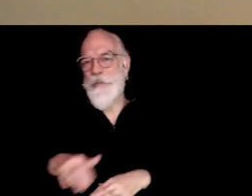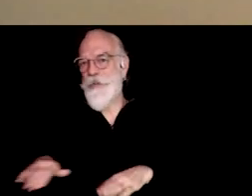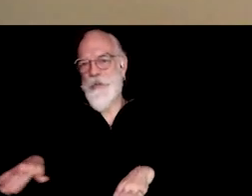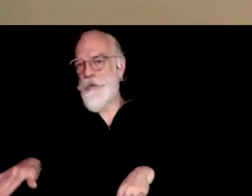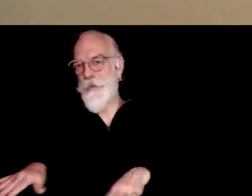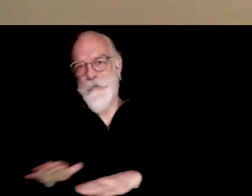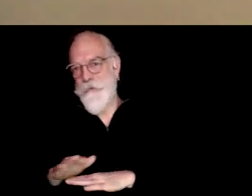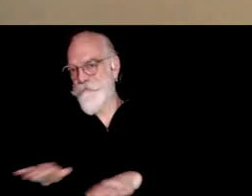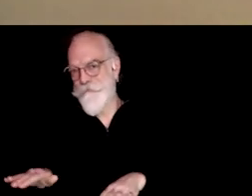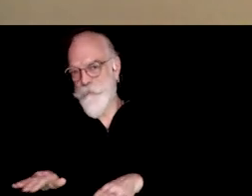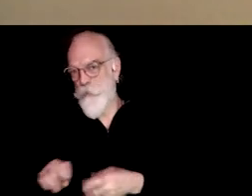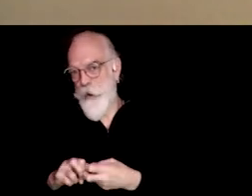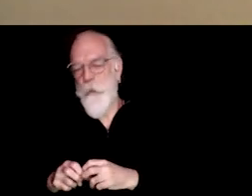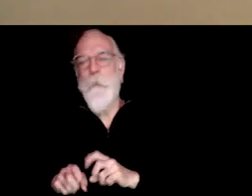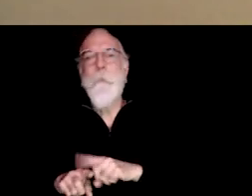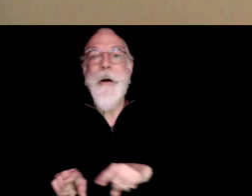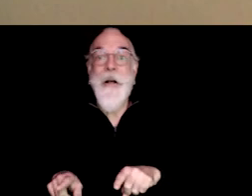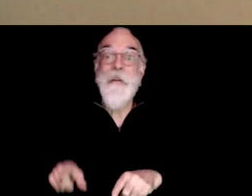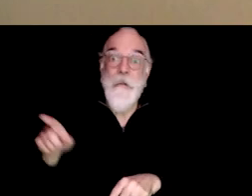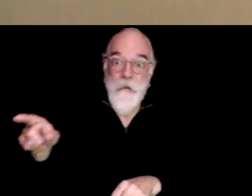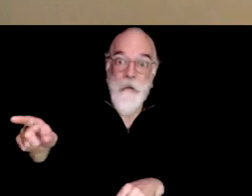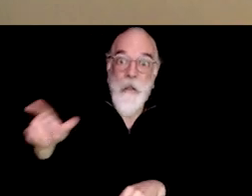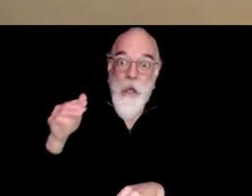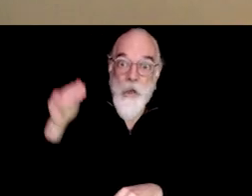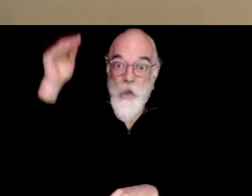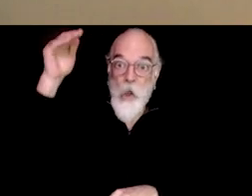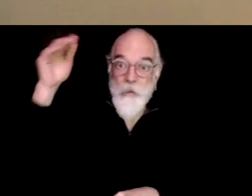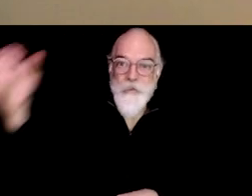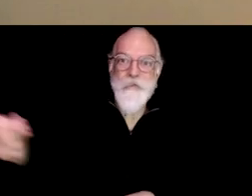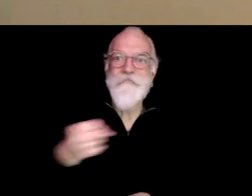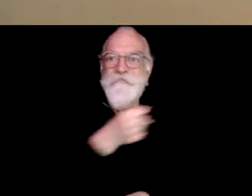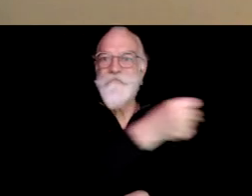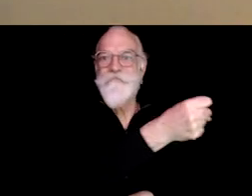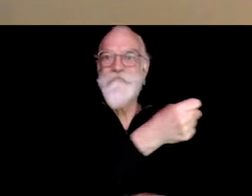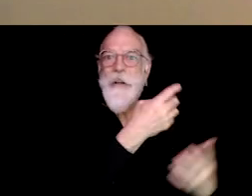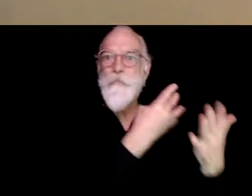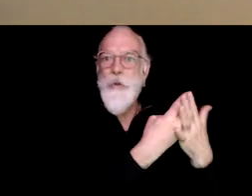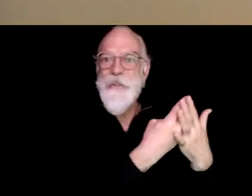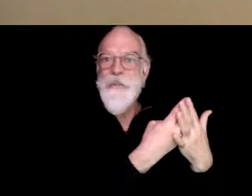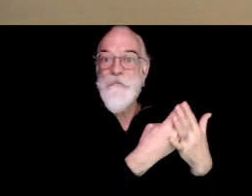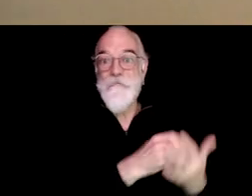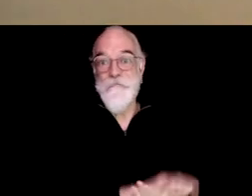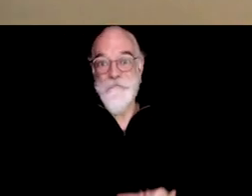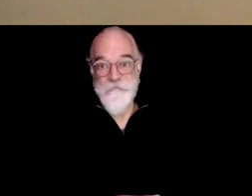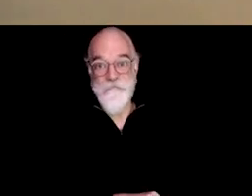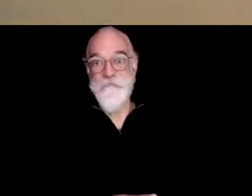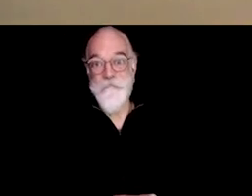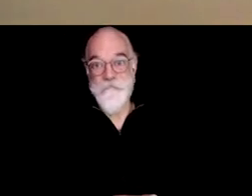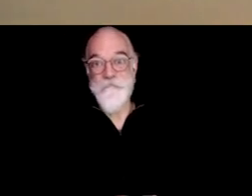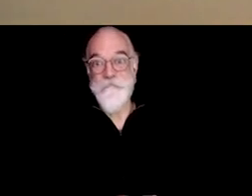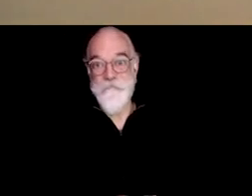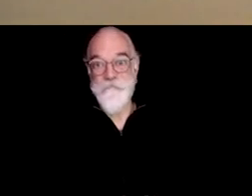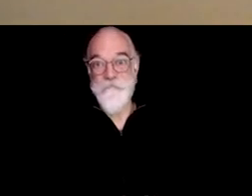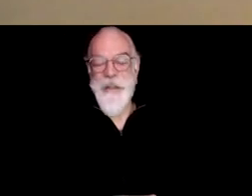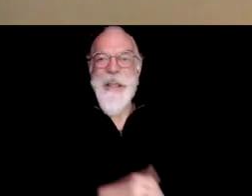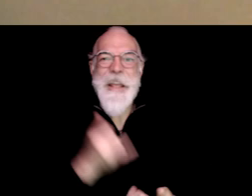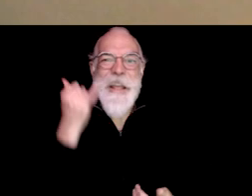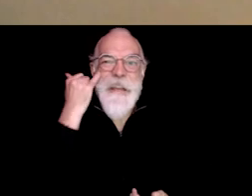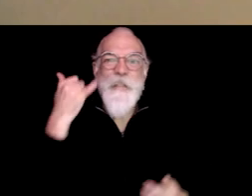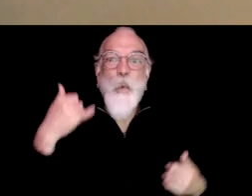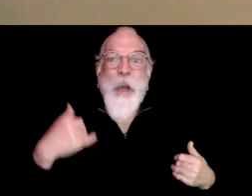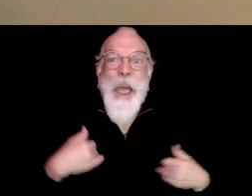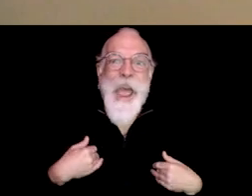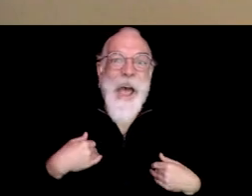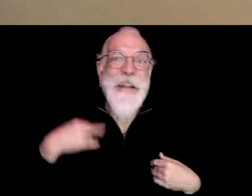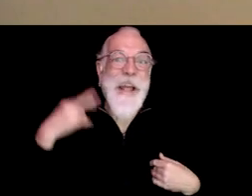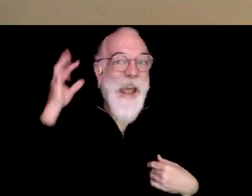as children, but we would have been jailed. They would have been imprisoned. And there was even a time where wearing